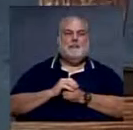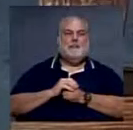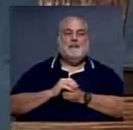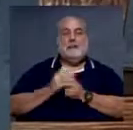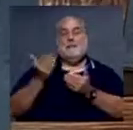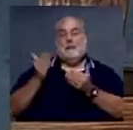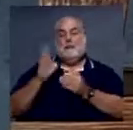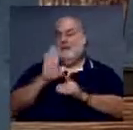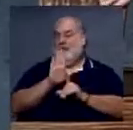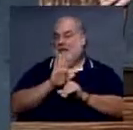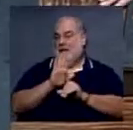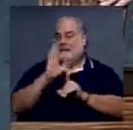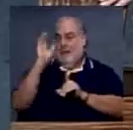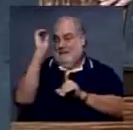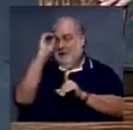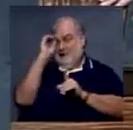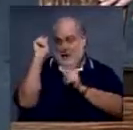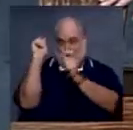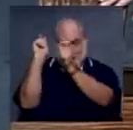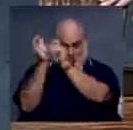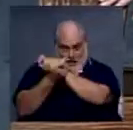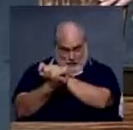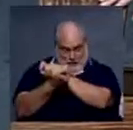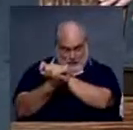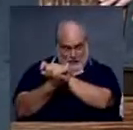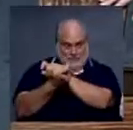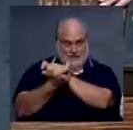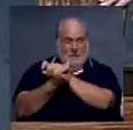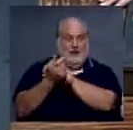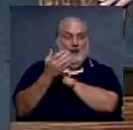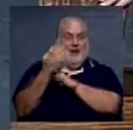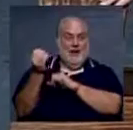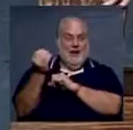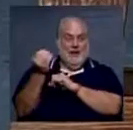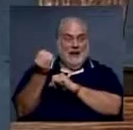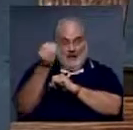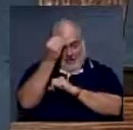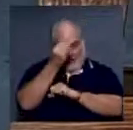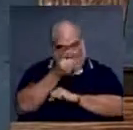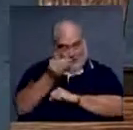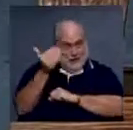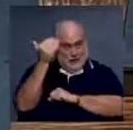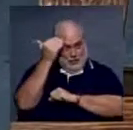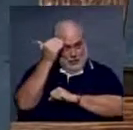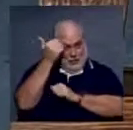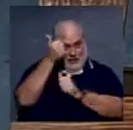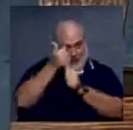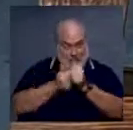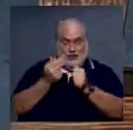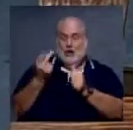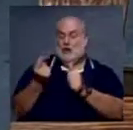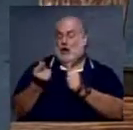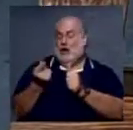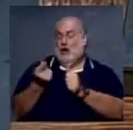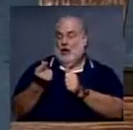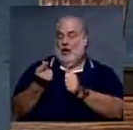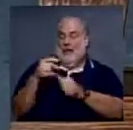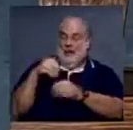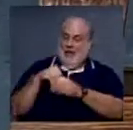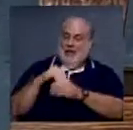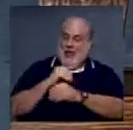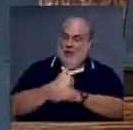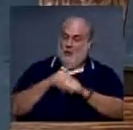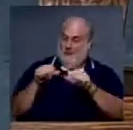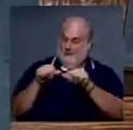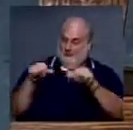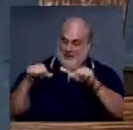opinion has changed. And I want you to know that each dog that will be in our facility,